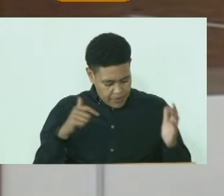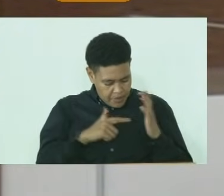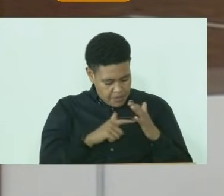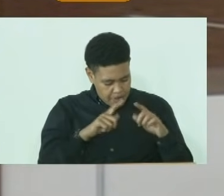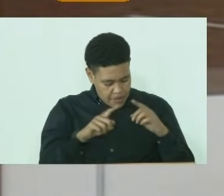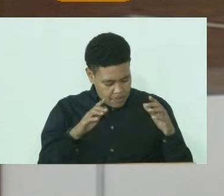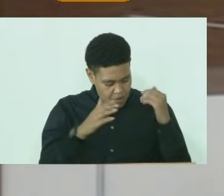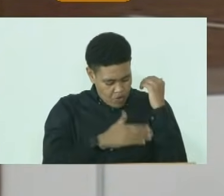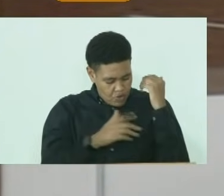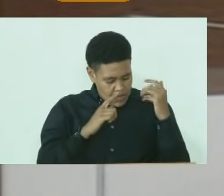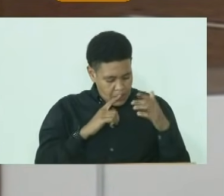I will keep you posted as the